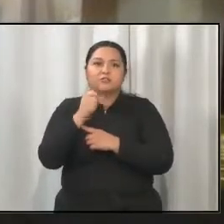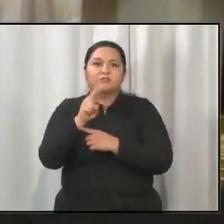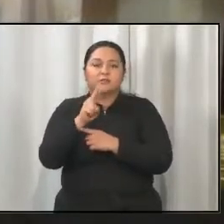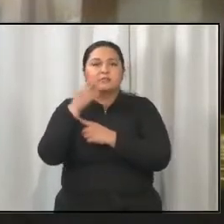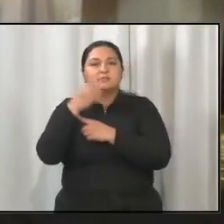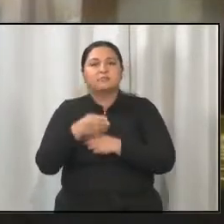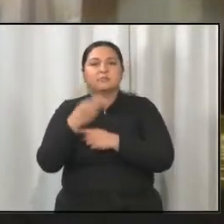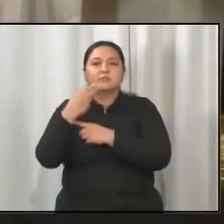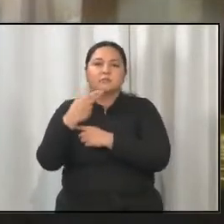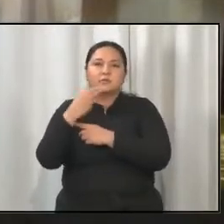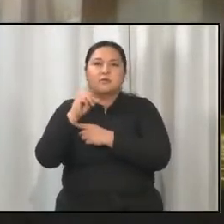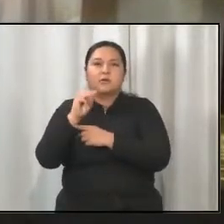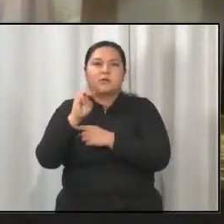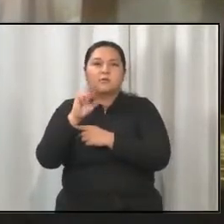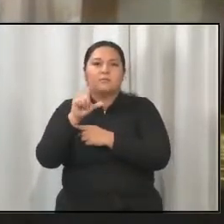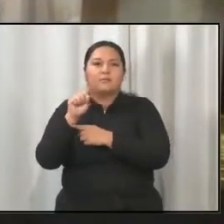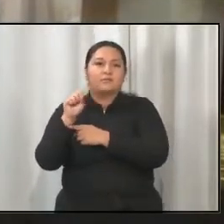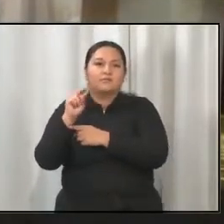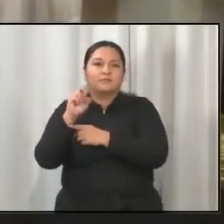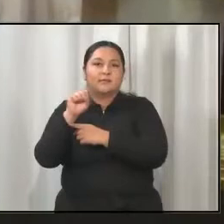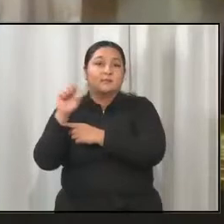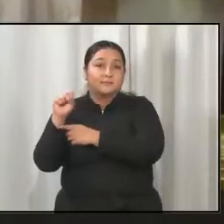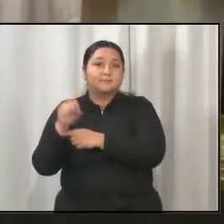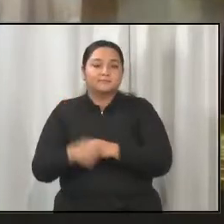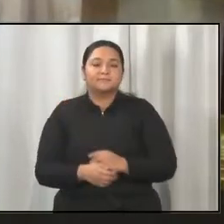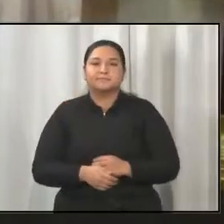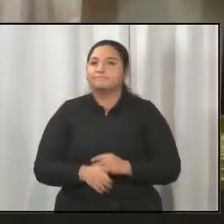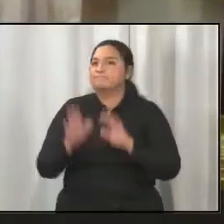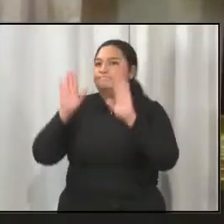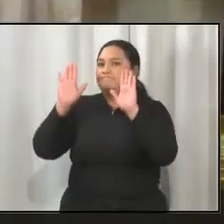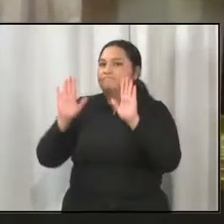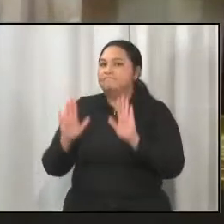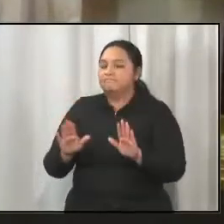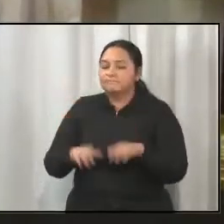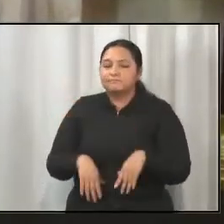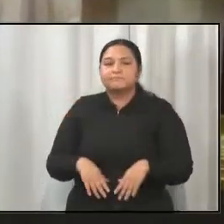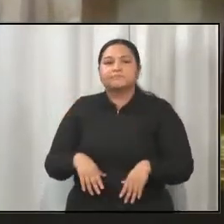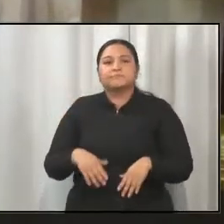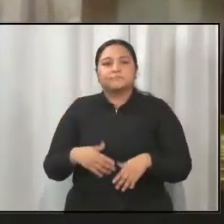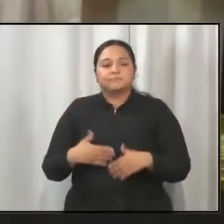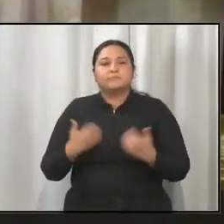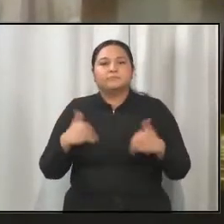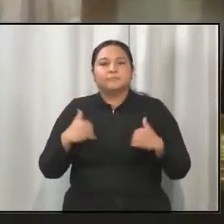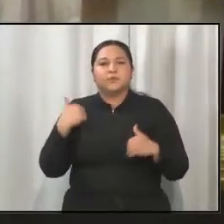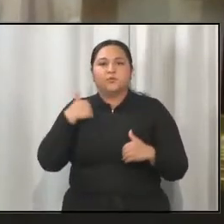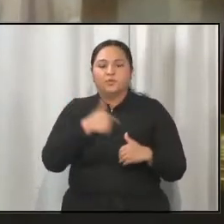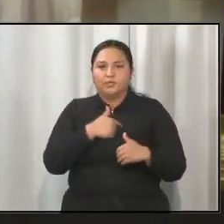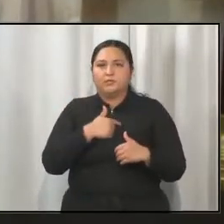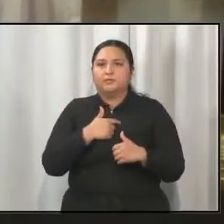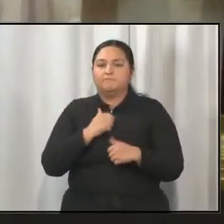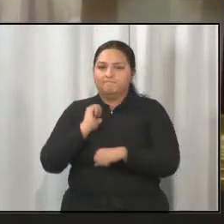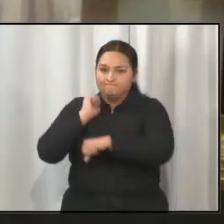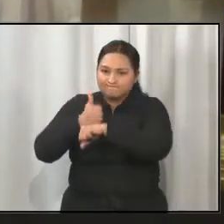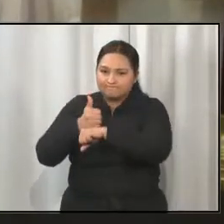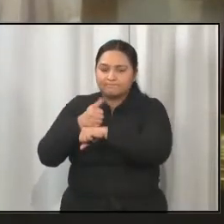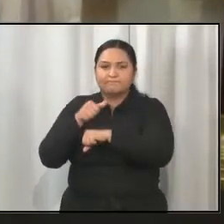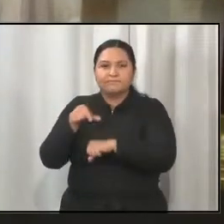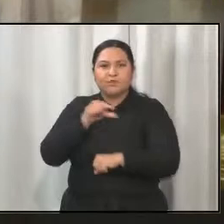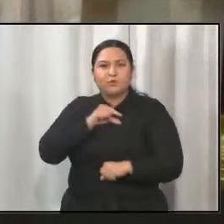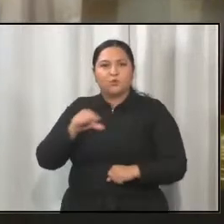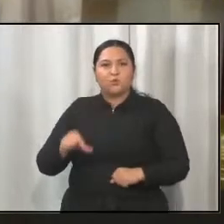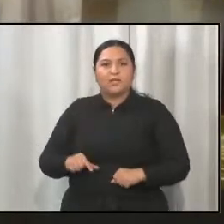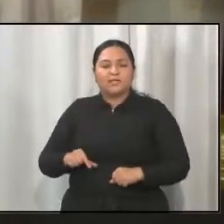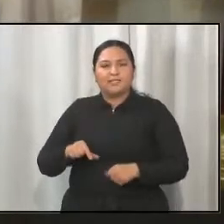longbeach.gov/homelessness. Great. So it's great that we were able to get this space stood up.